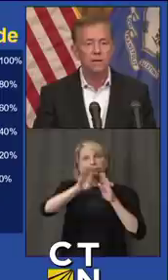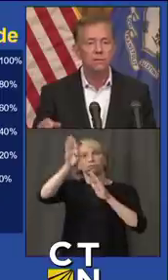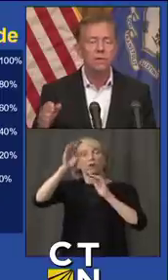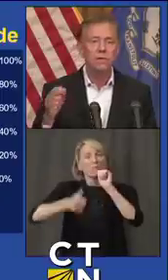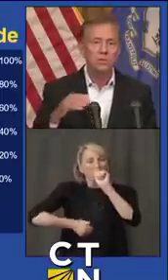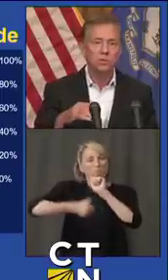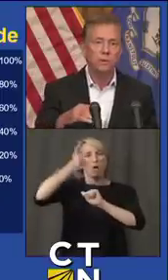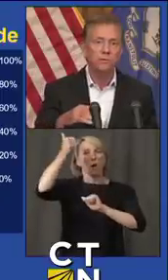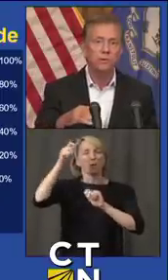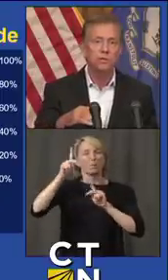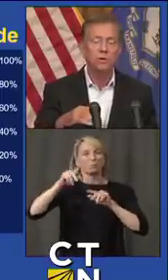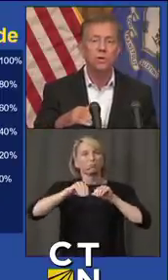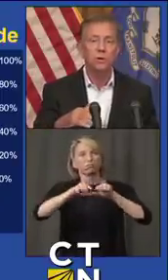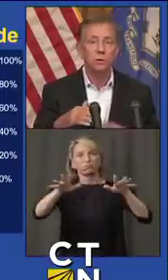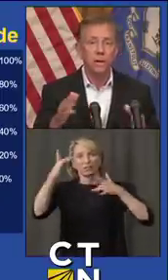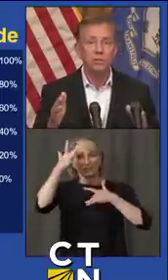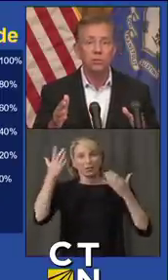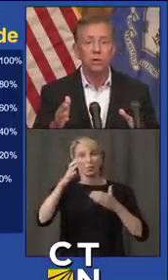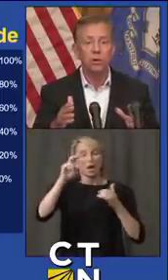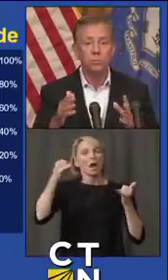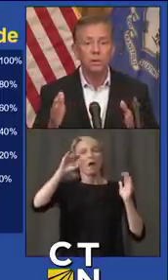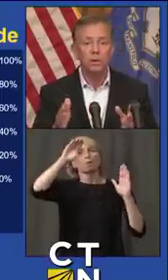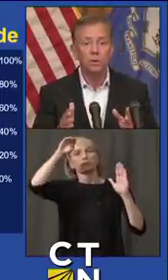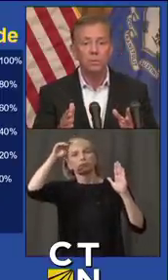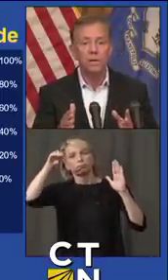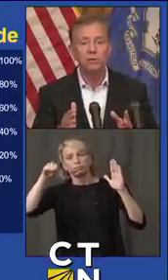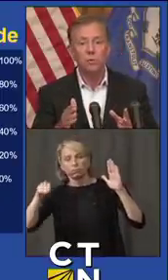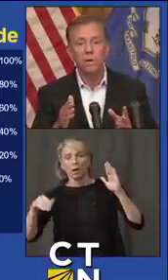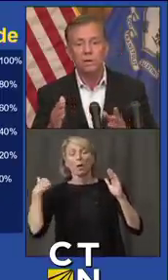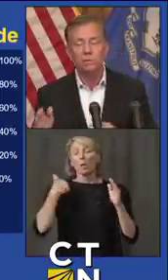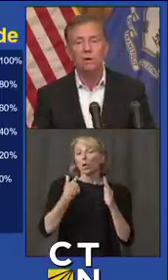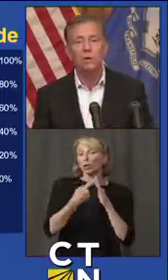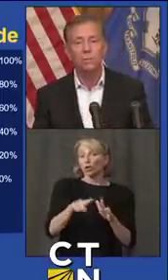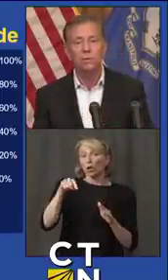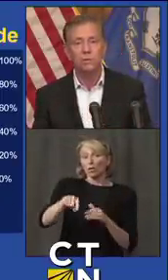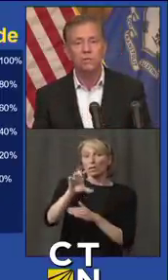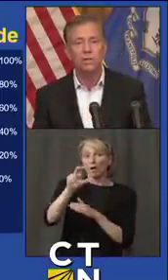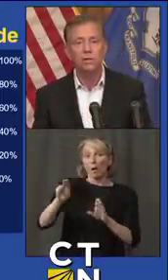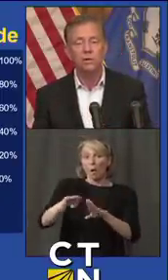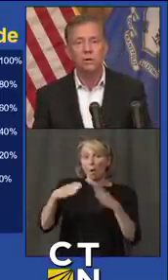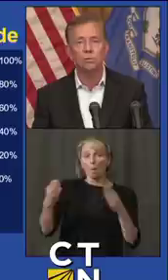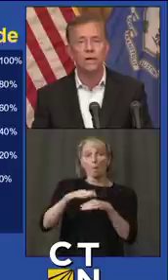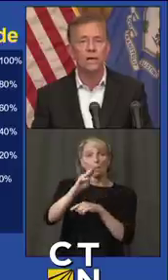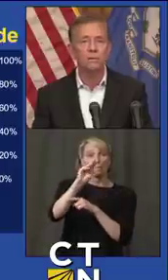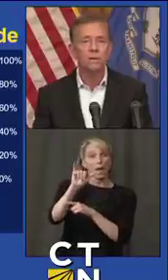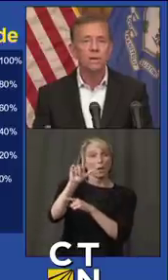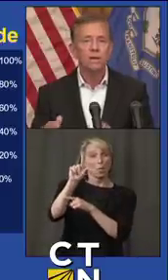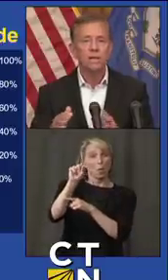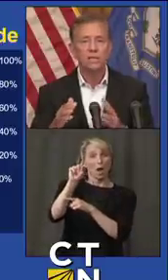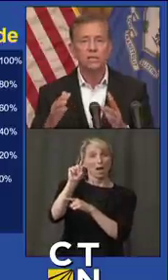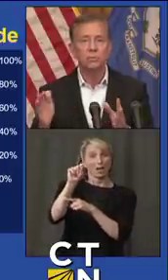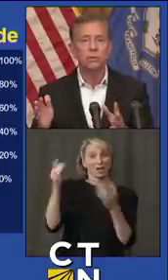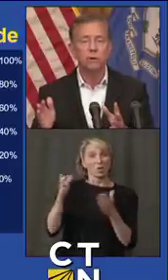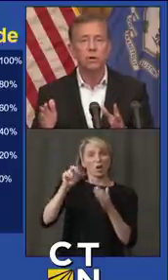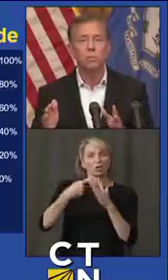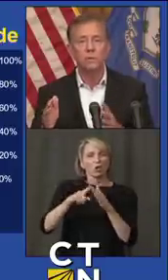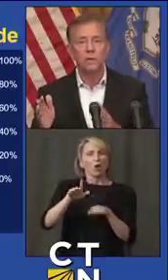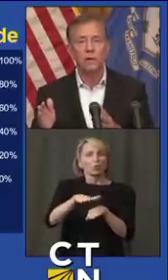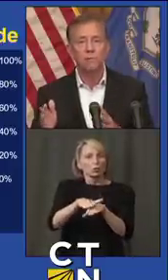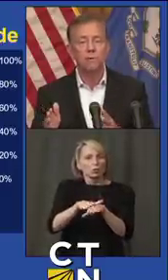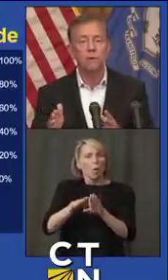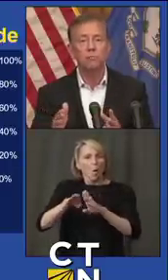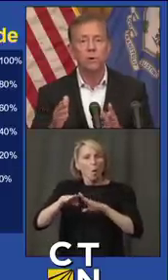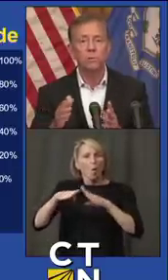gone down. Since we first started our major reopening on May 20th, our numbers continue to go down. That's because we